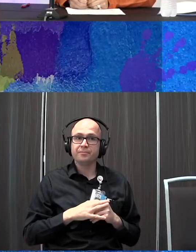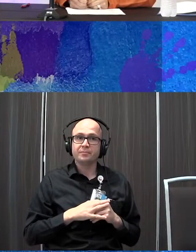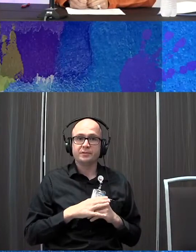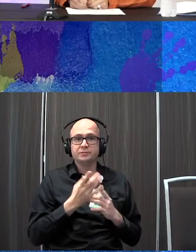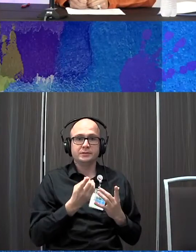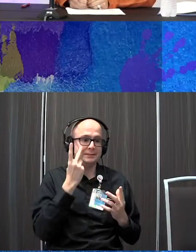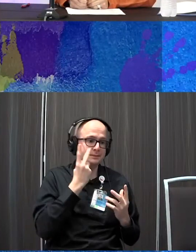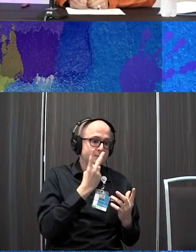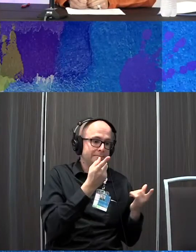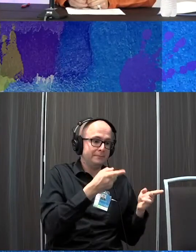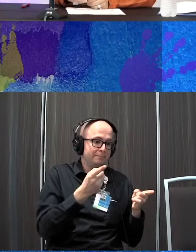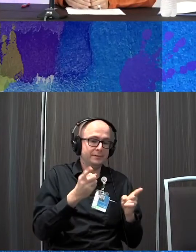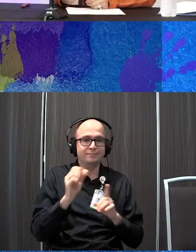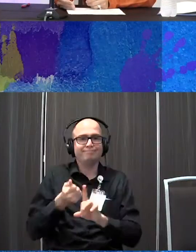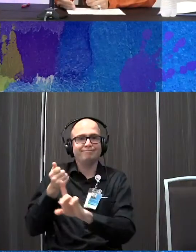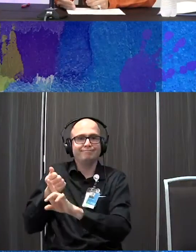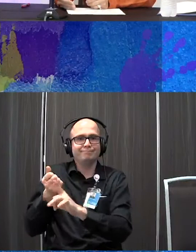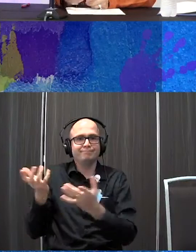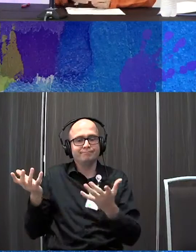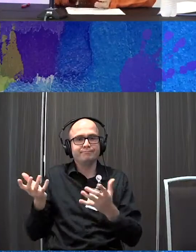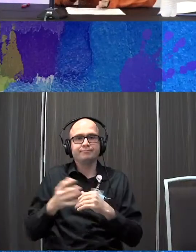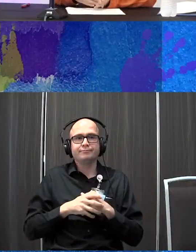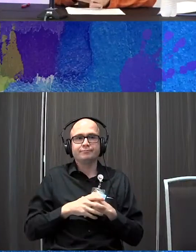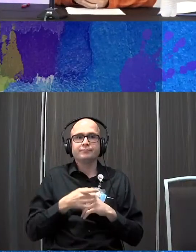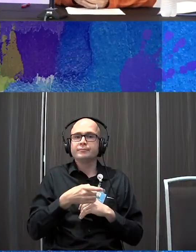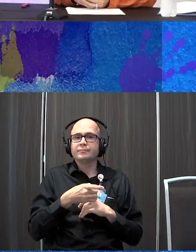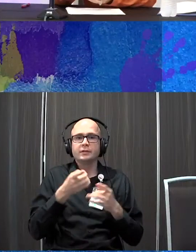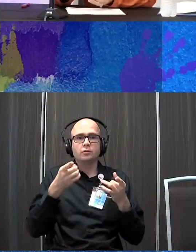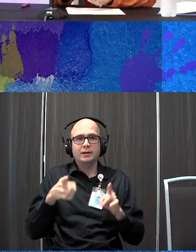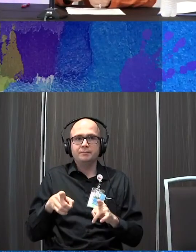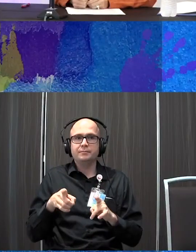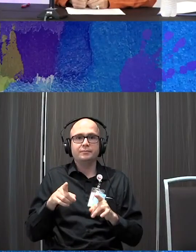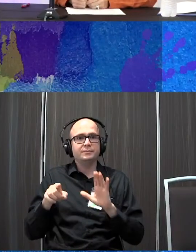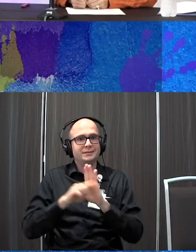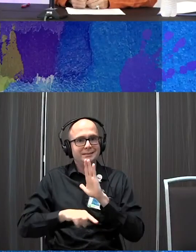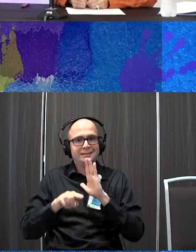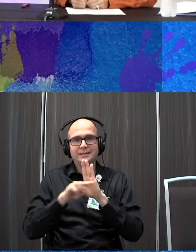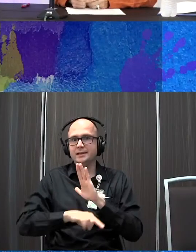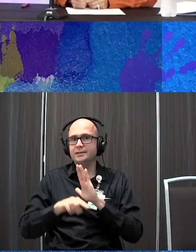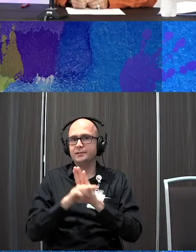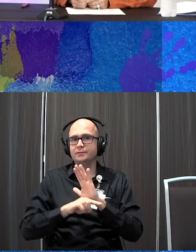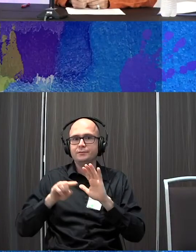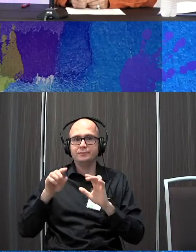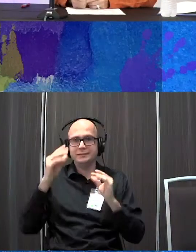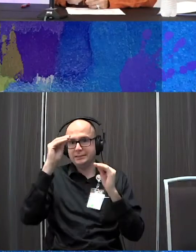effect. And the other thing that happened was he got a lot of negative attention from